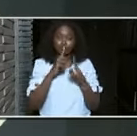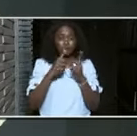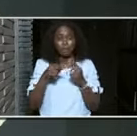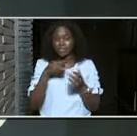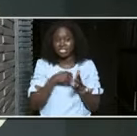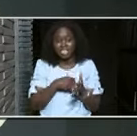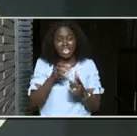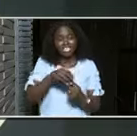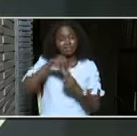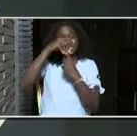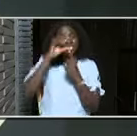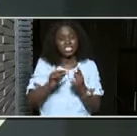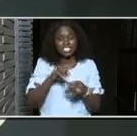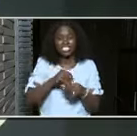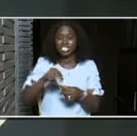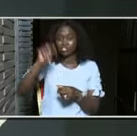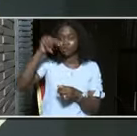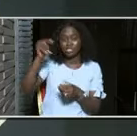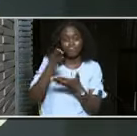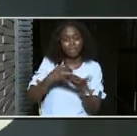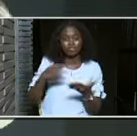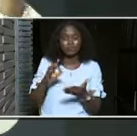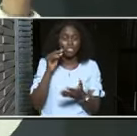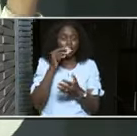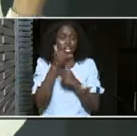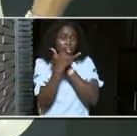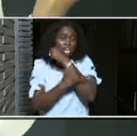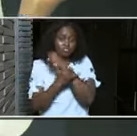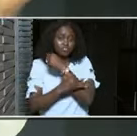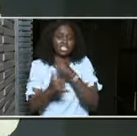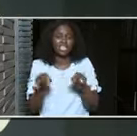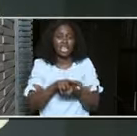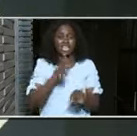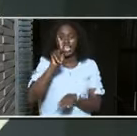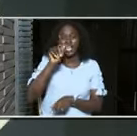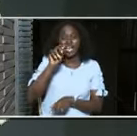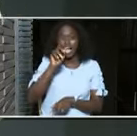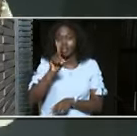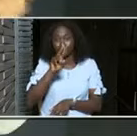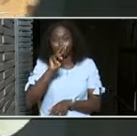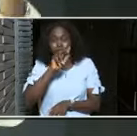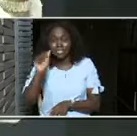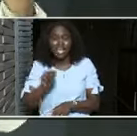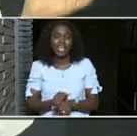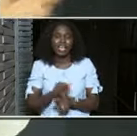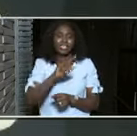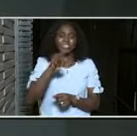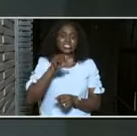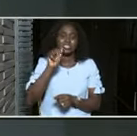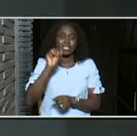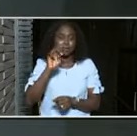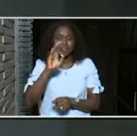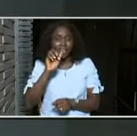in northern part of the country, especially in the area of Kaduna, Bulungwari area, in Zamfara, in Kebbi,